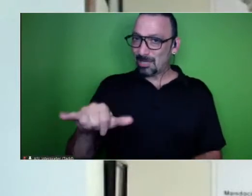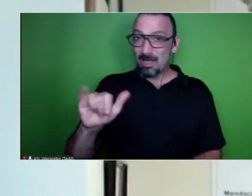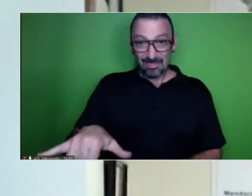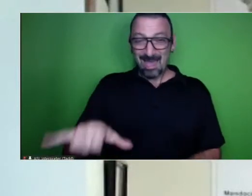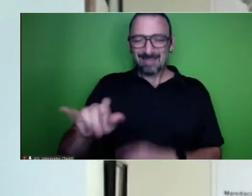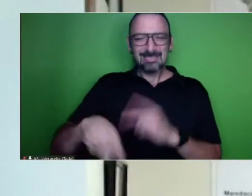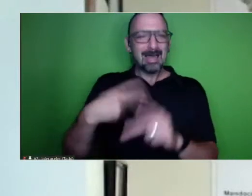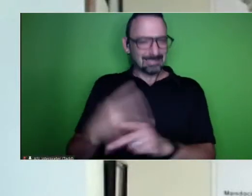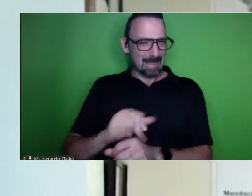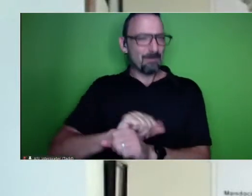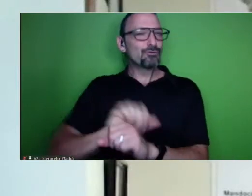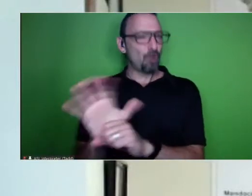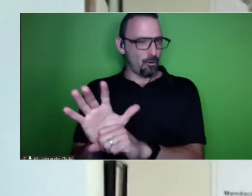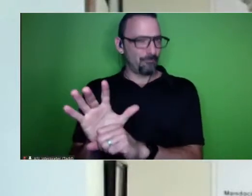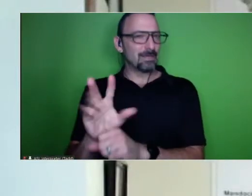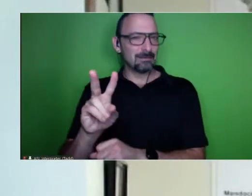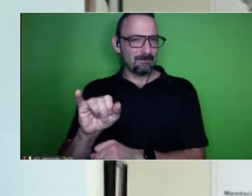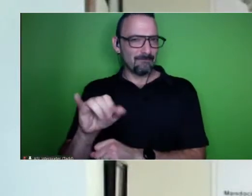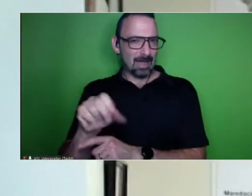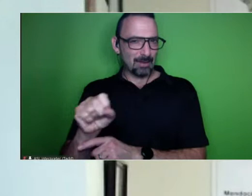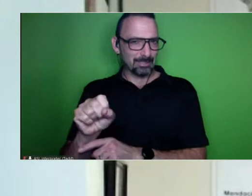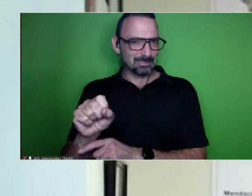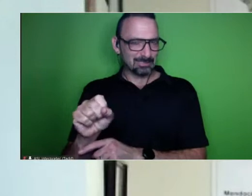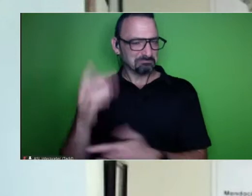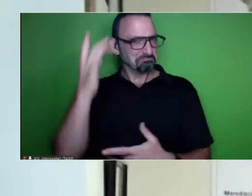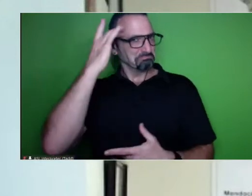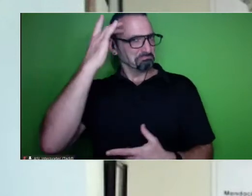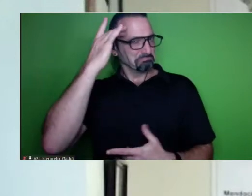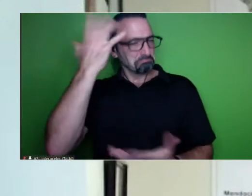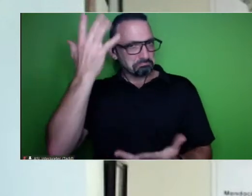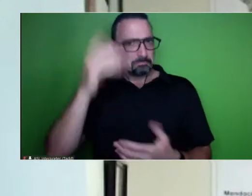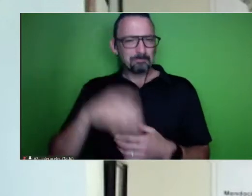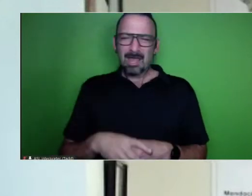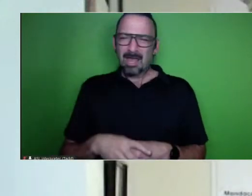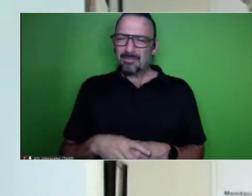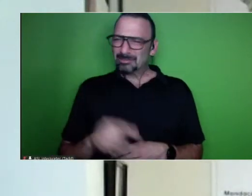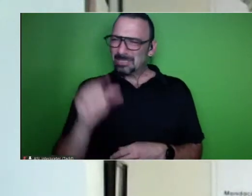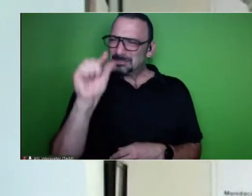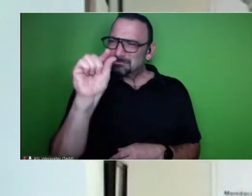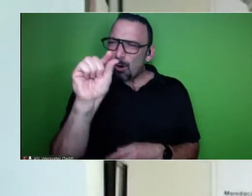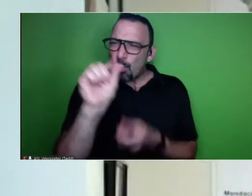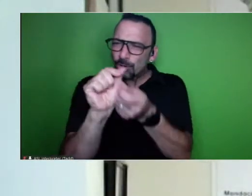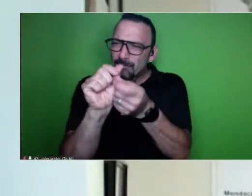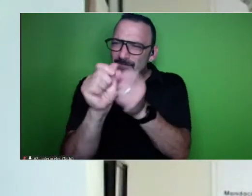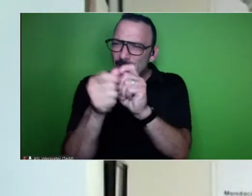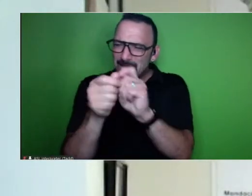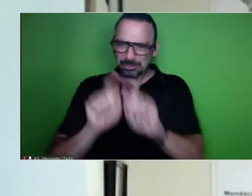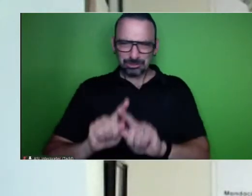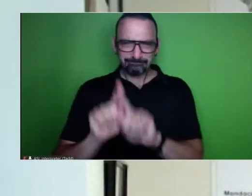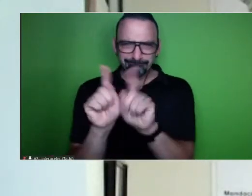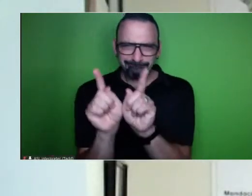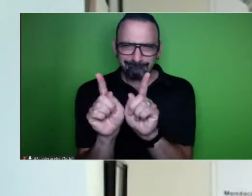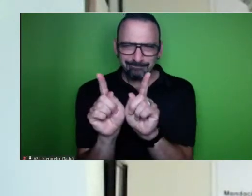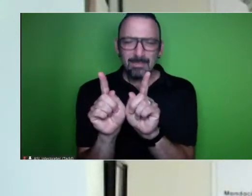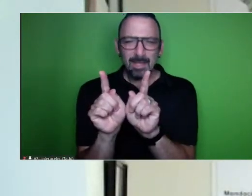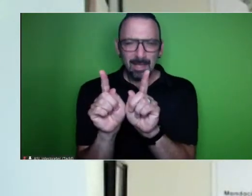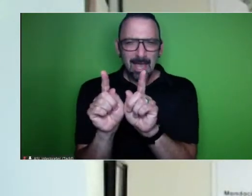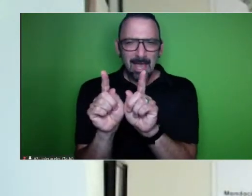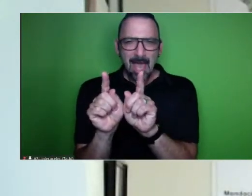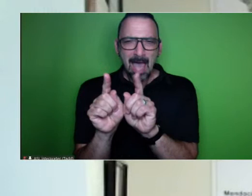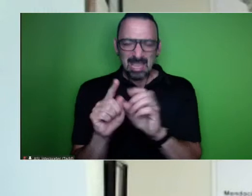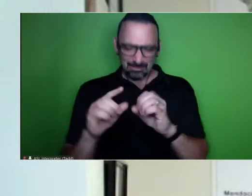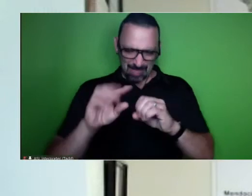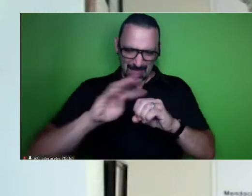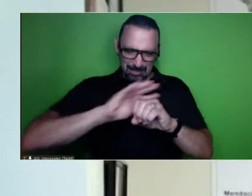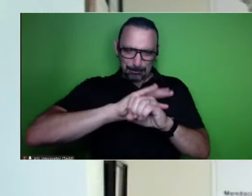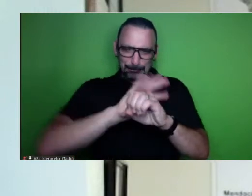virus, and there's a small variation in the nuclear material